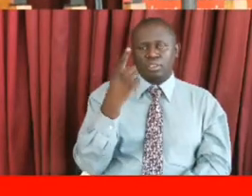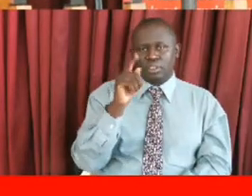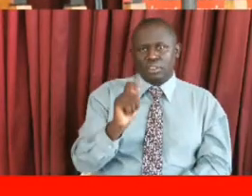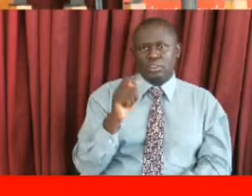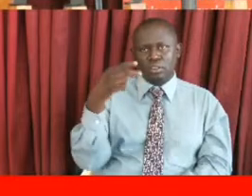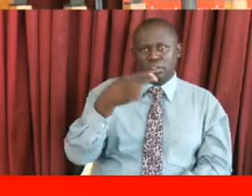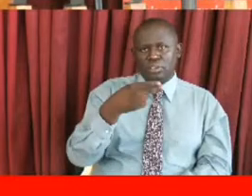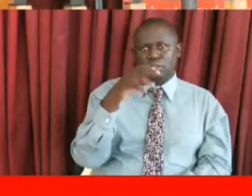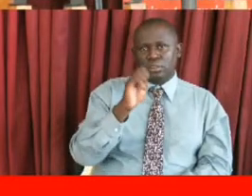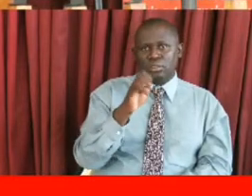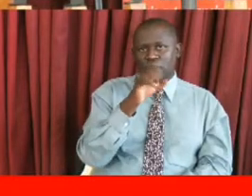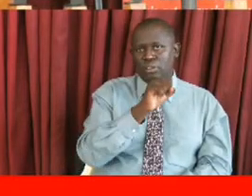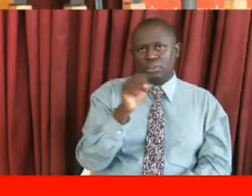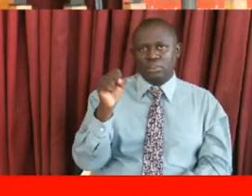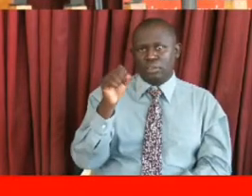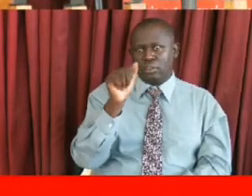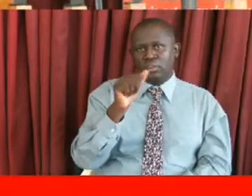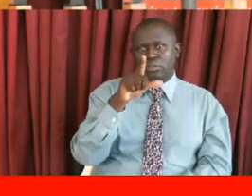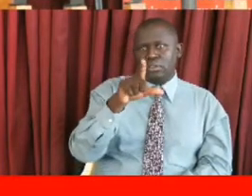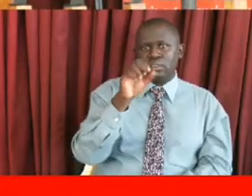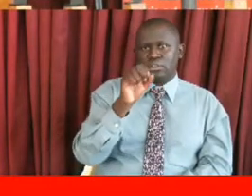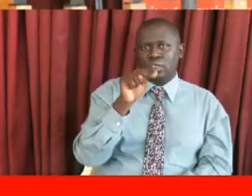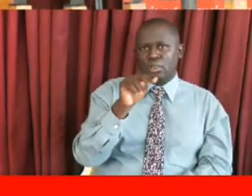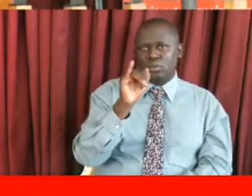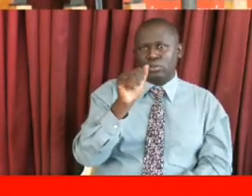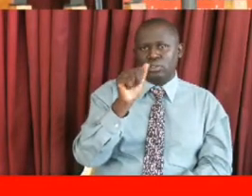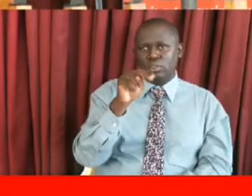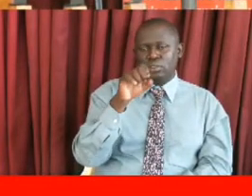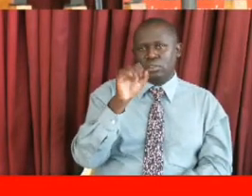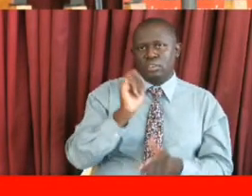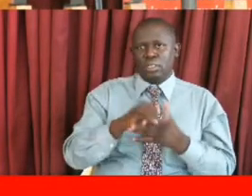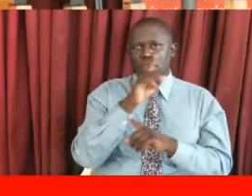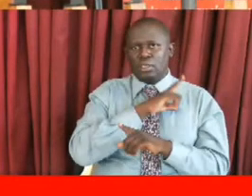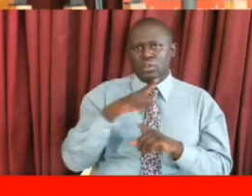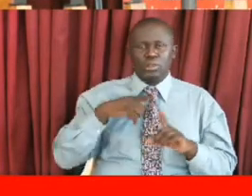himself shall descend from where he